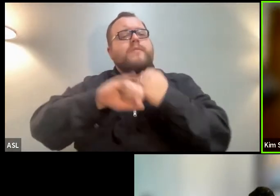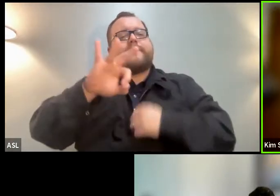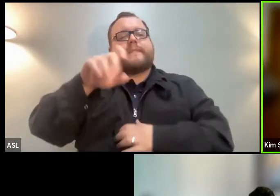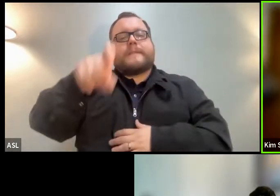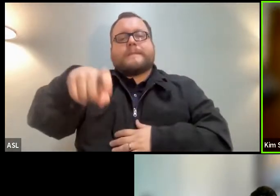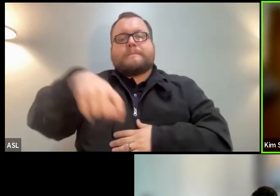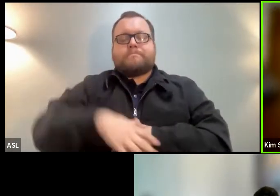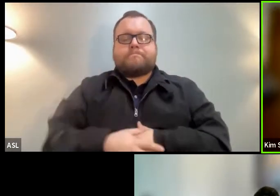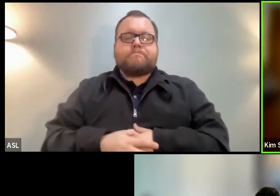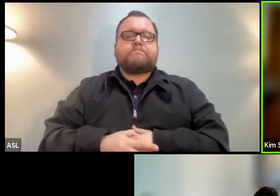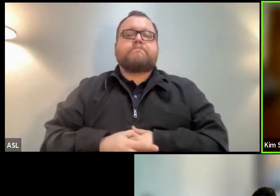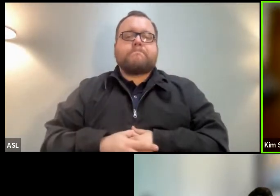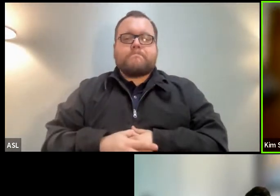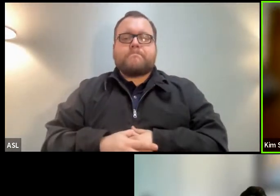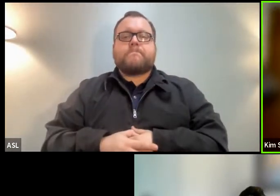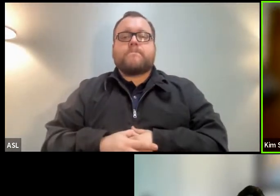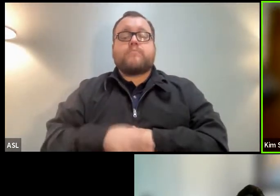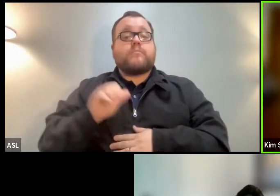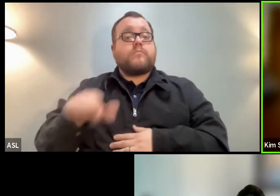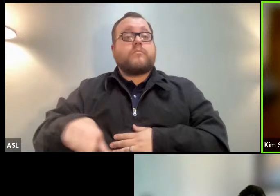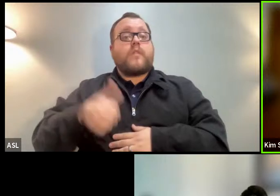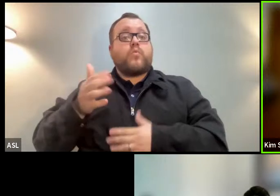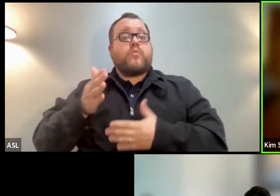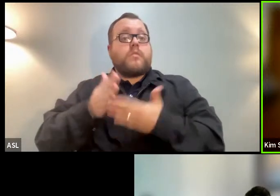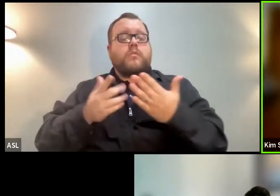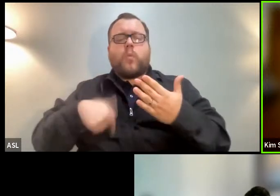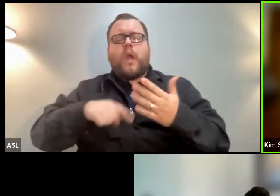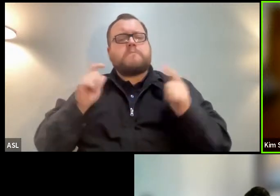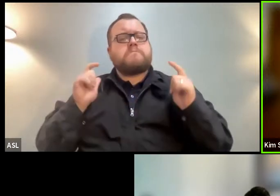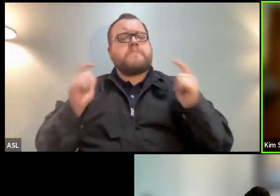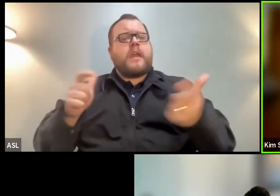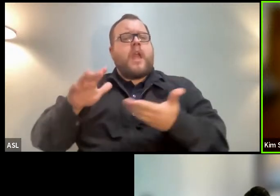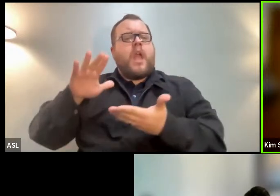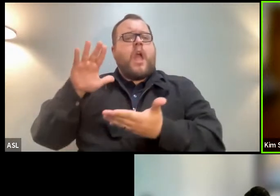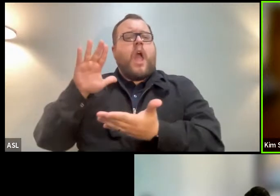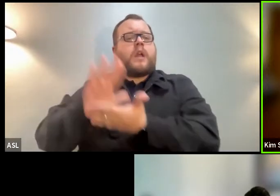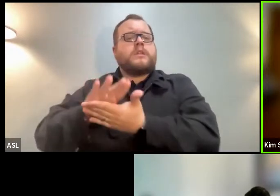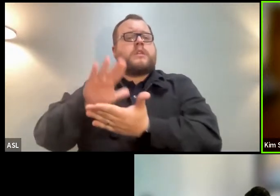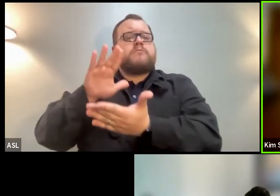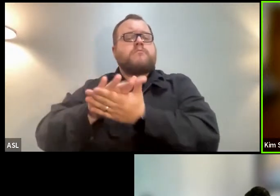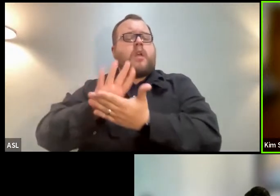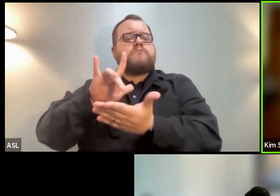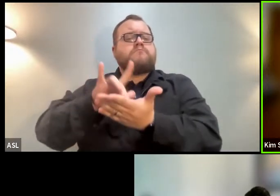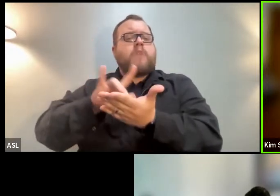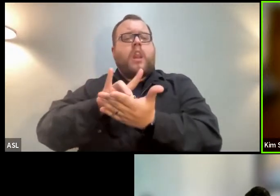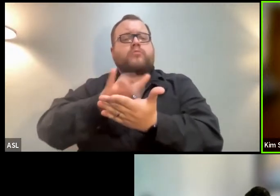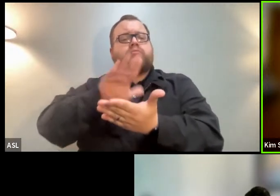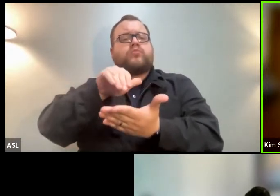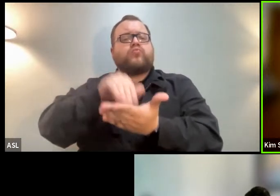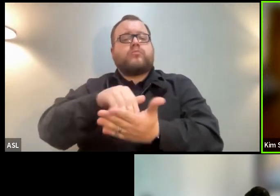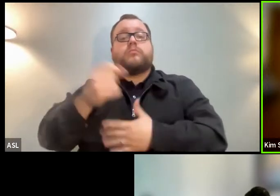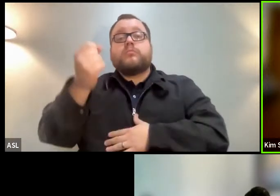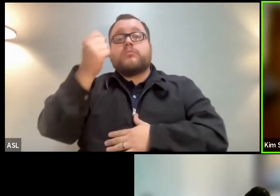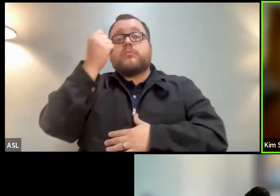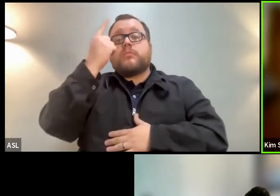The other piece of that is, you know, we are in a very large academic medical center, and I feel like part of